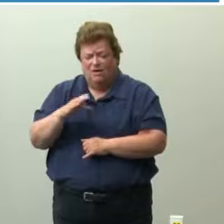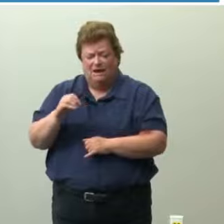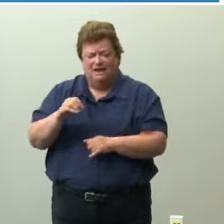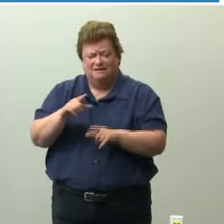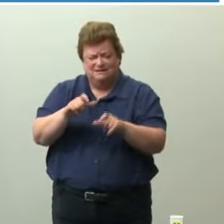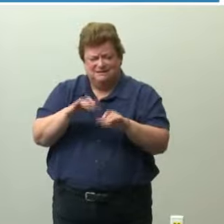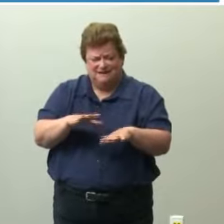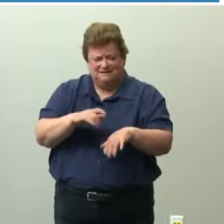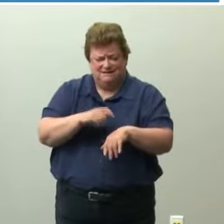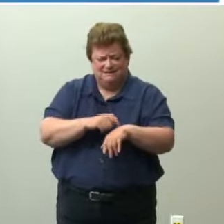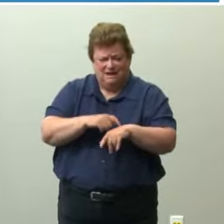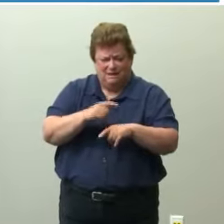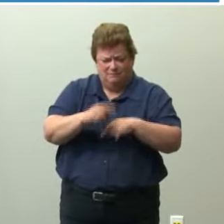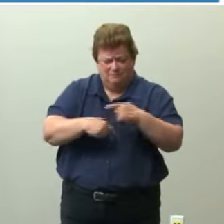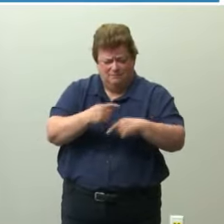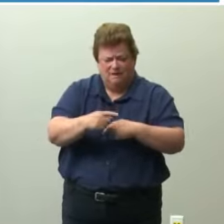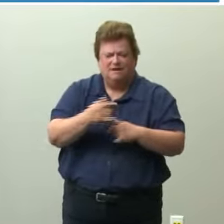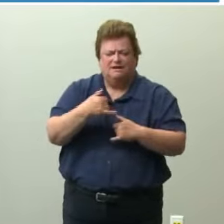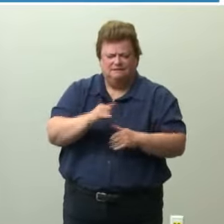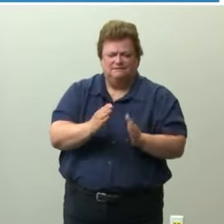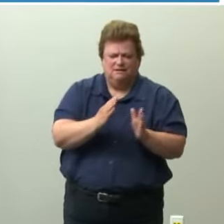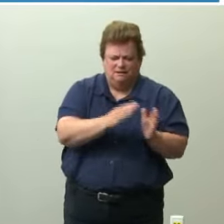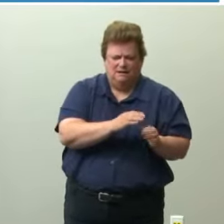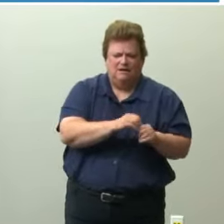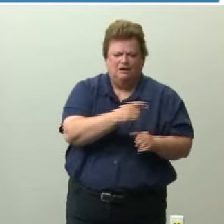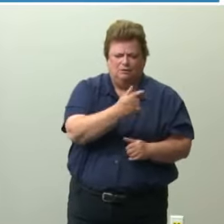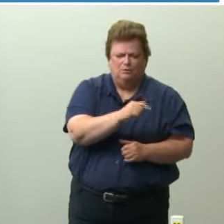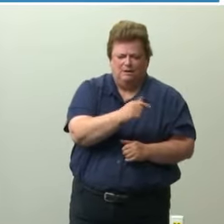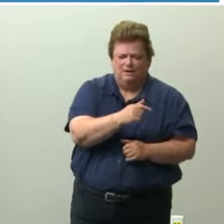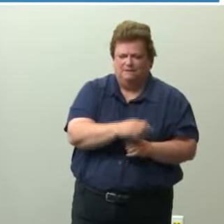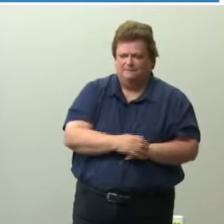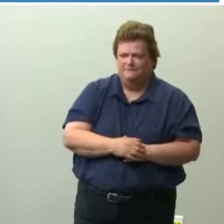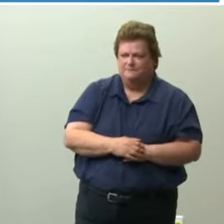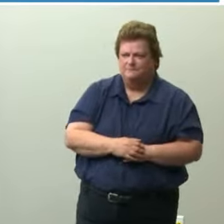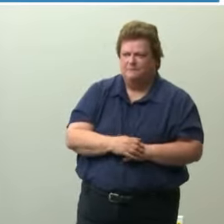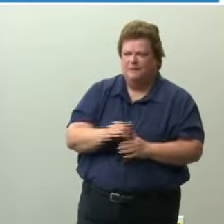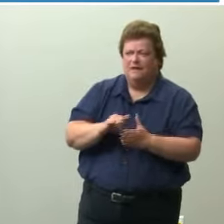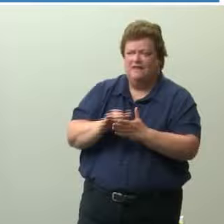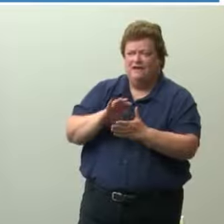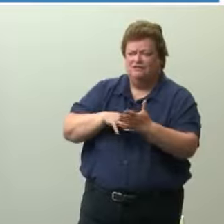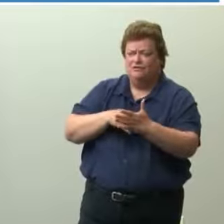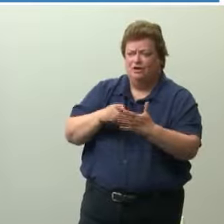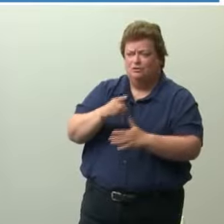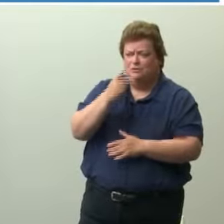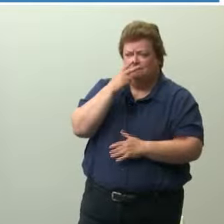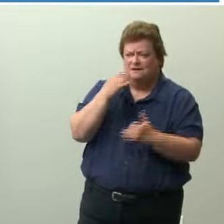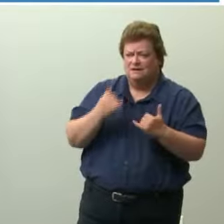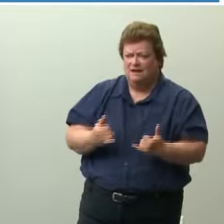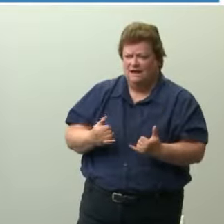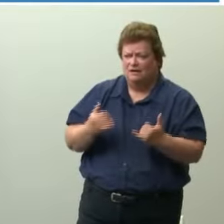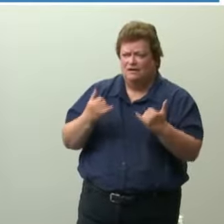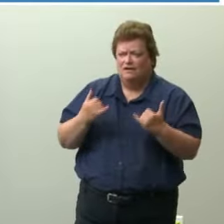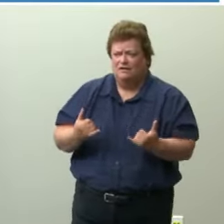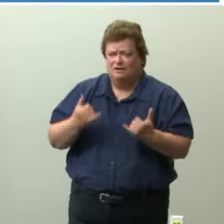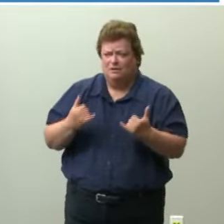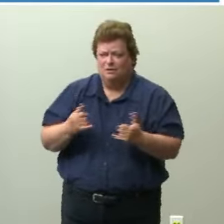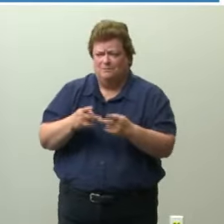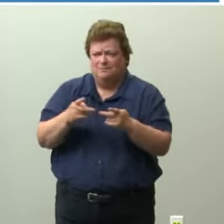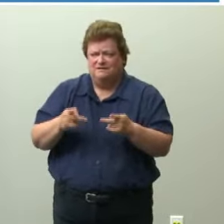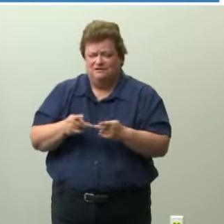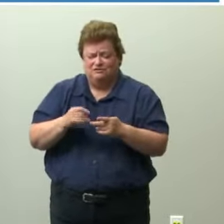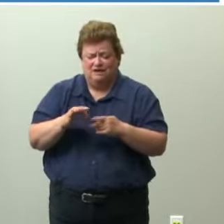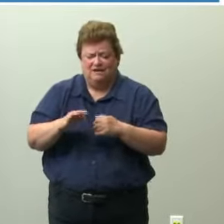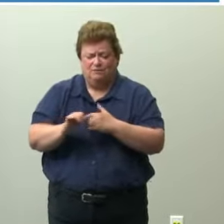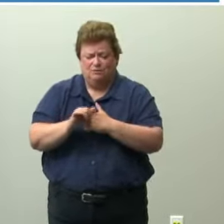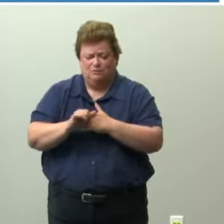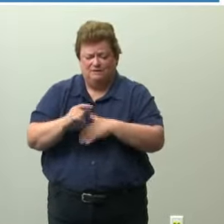and contact tracing remain in green. On the chart you're seeing now, the current position of the risk